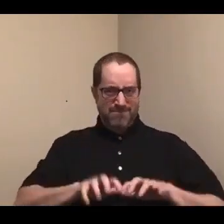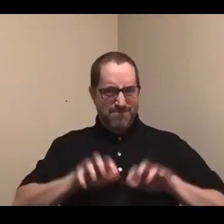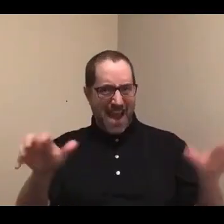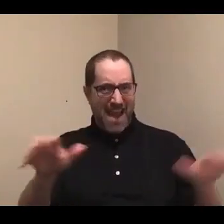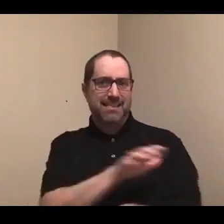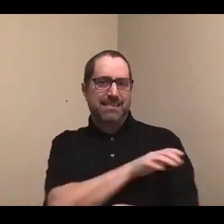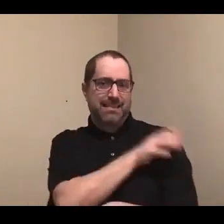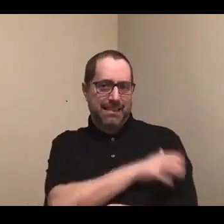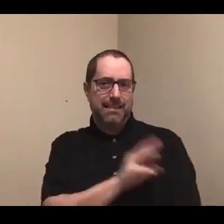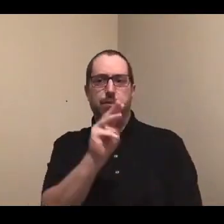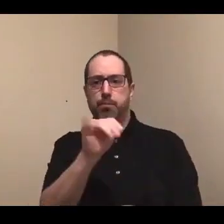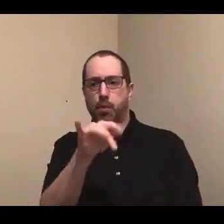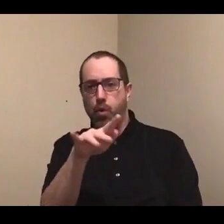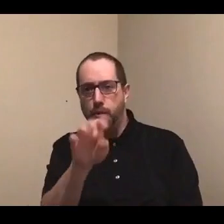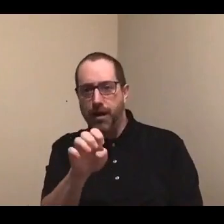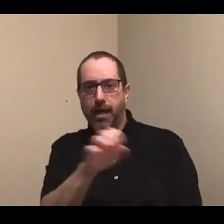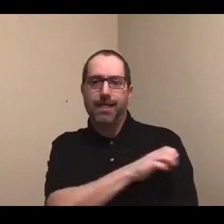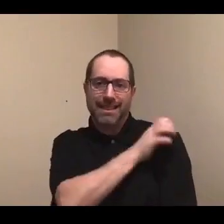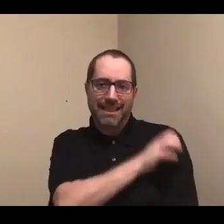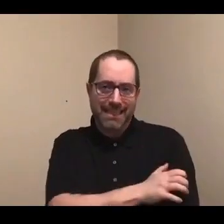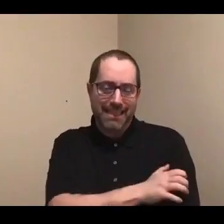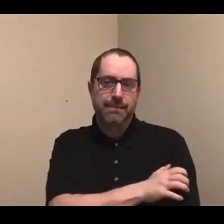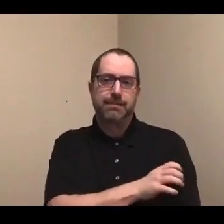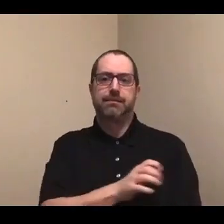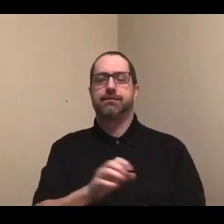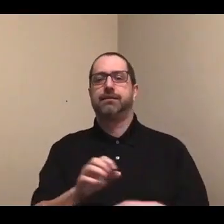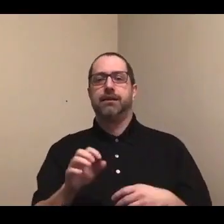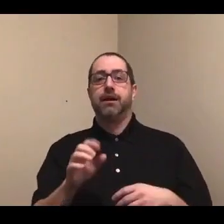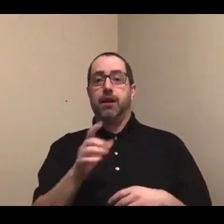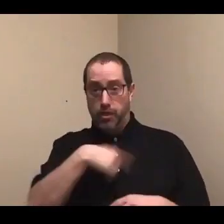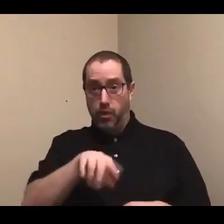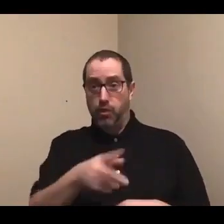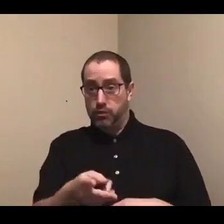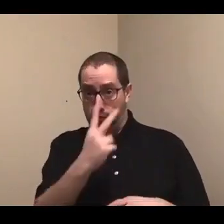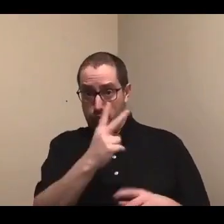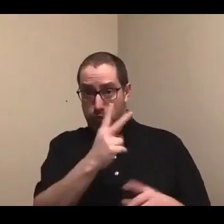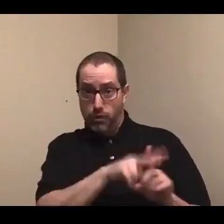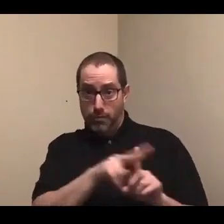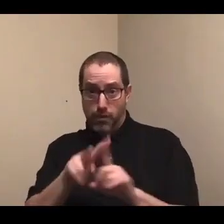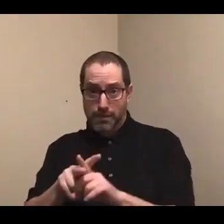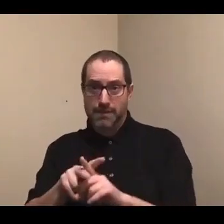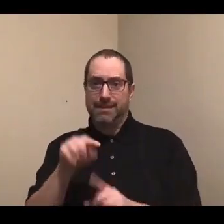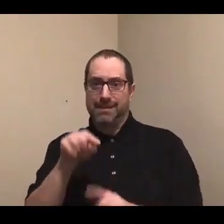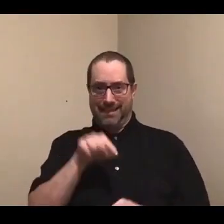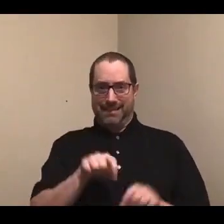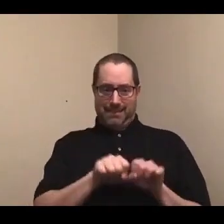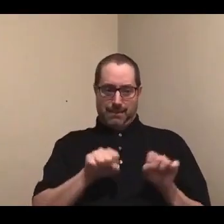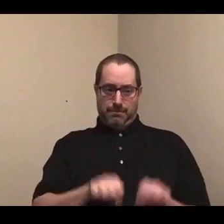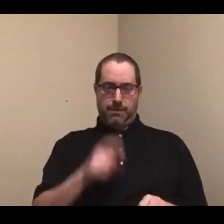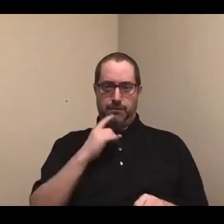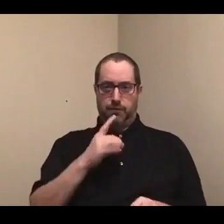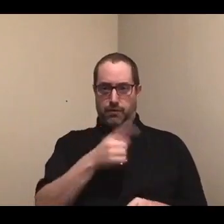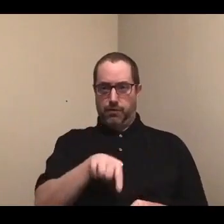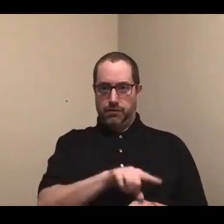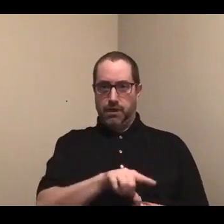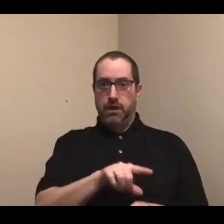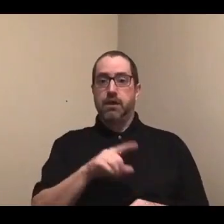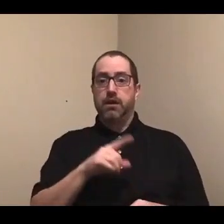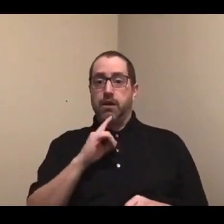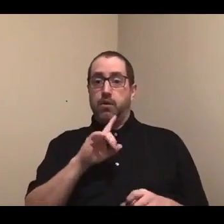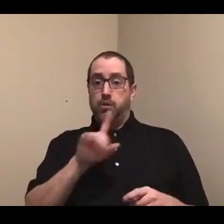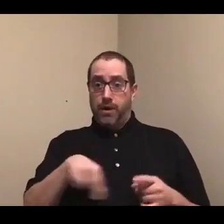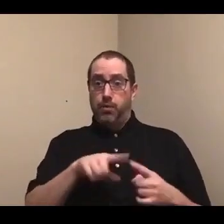mobile clinics and those 2 appointment ones. That's what this system is for. We will still, once we get to that